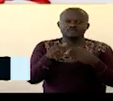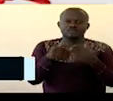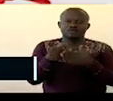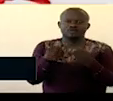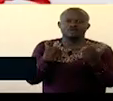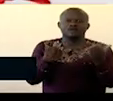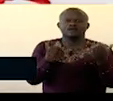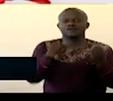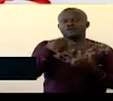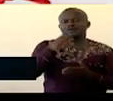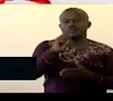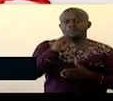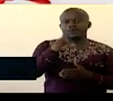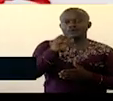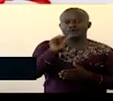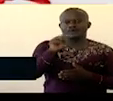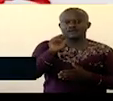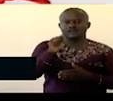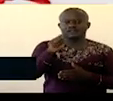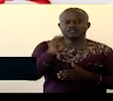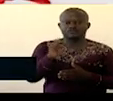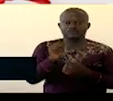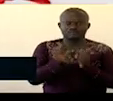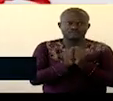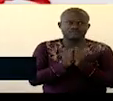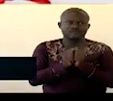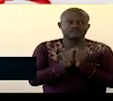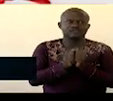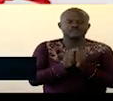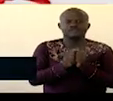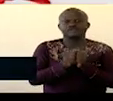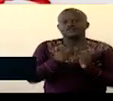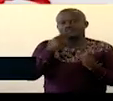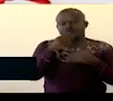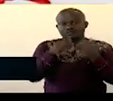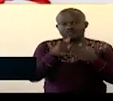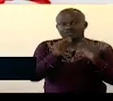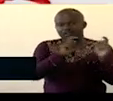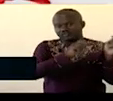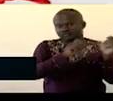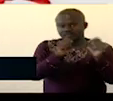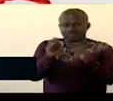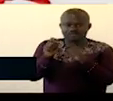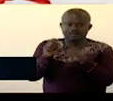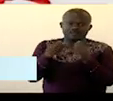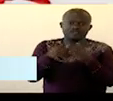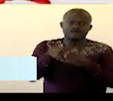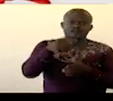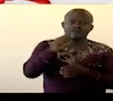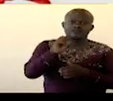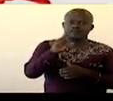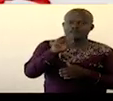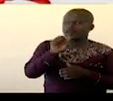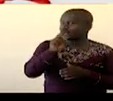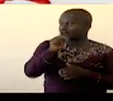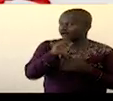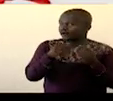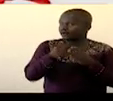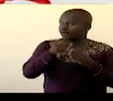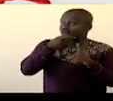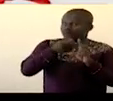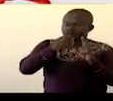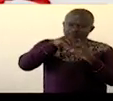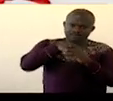call pollination. So the transfer of pollen grains from anther